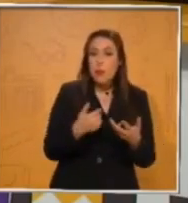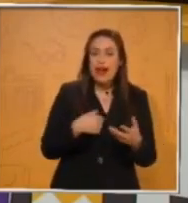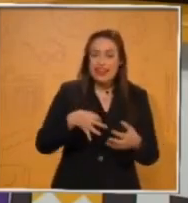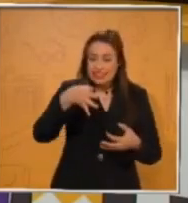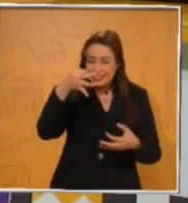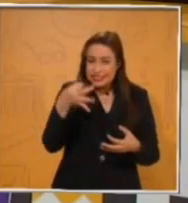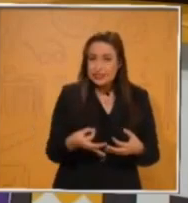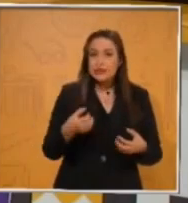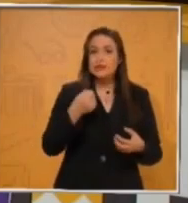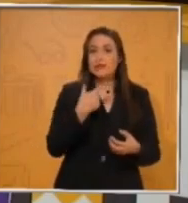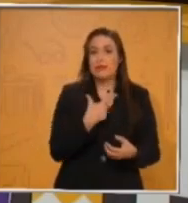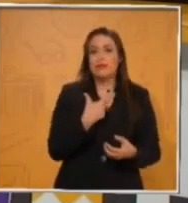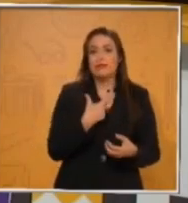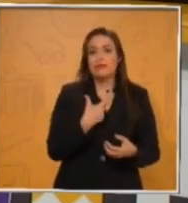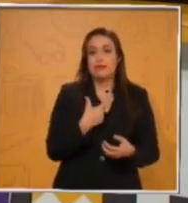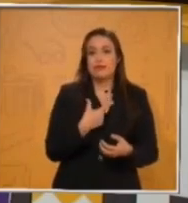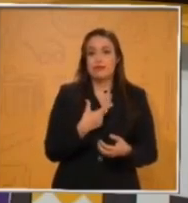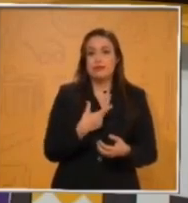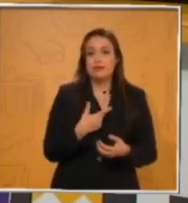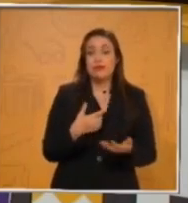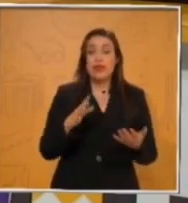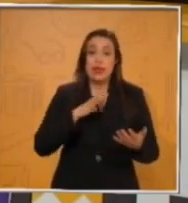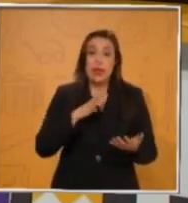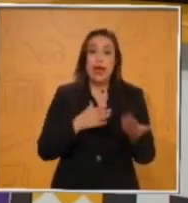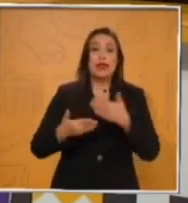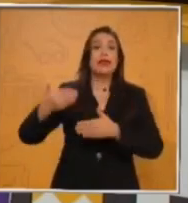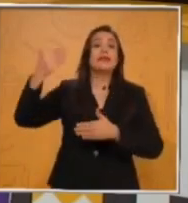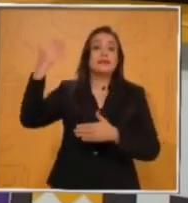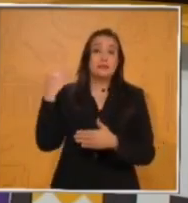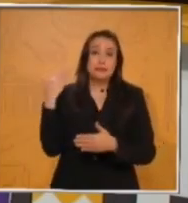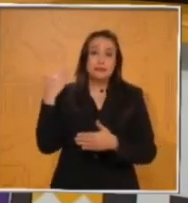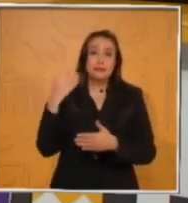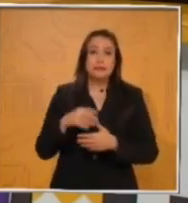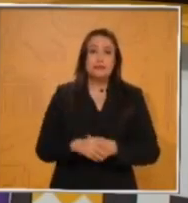specific moment of the past.